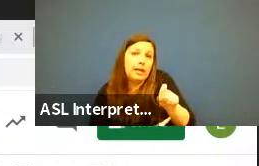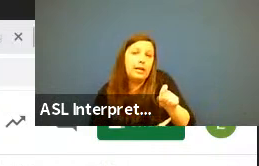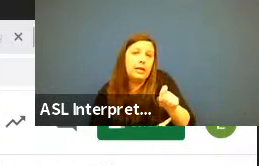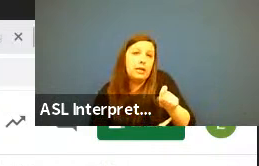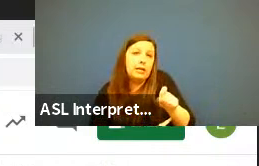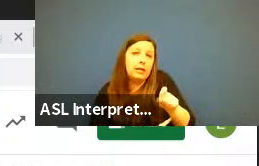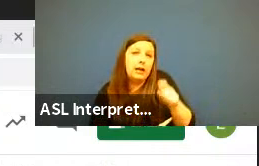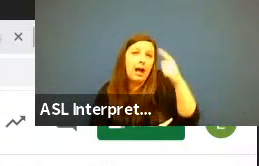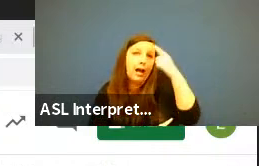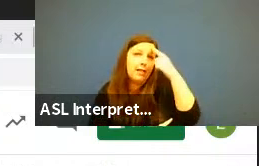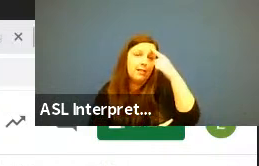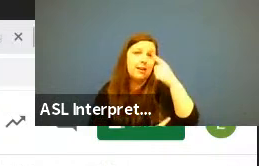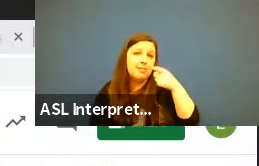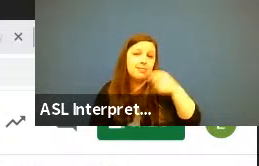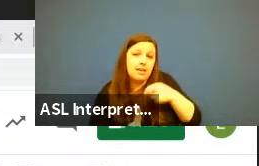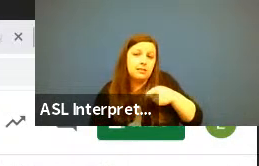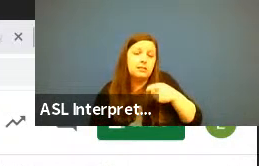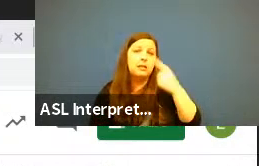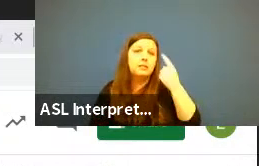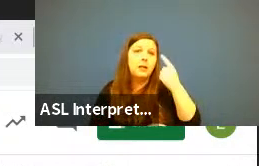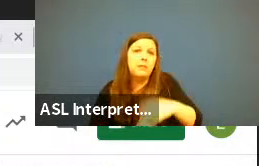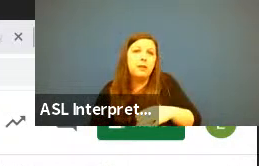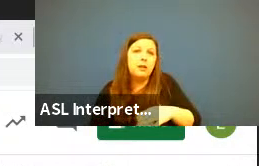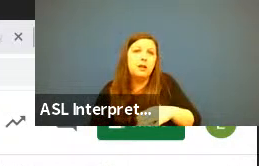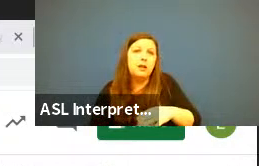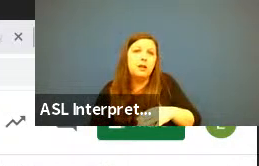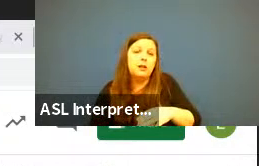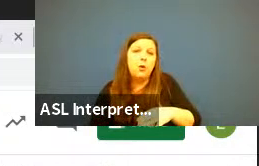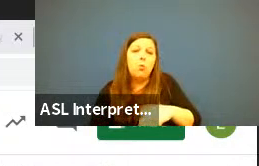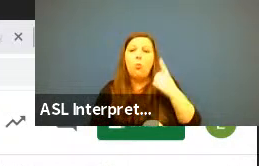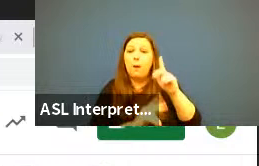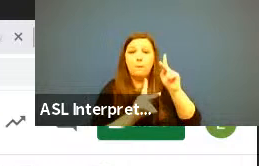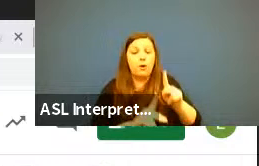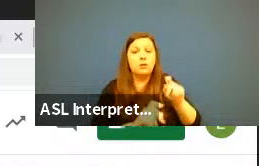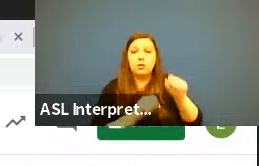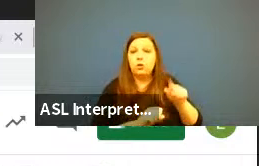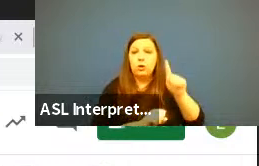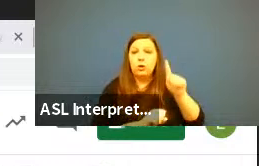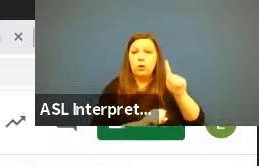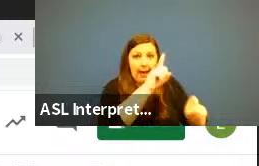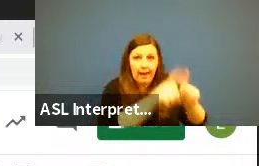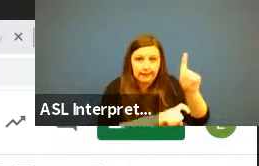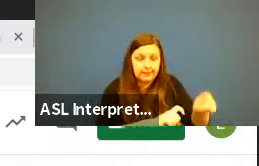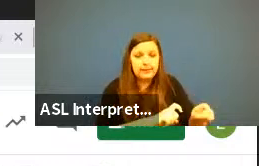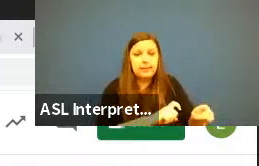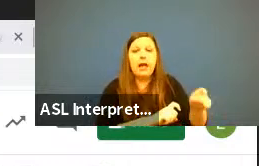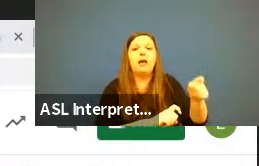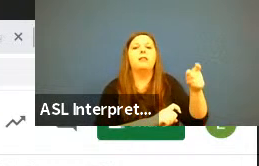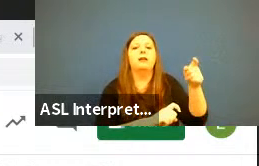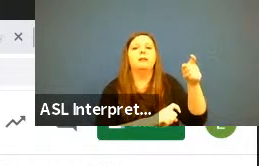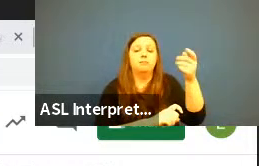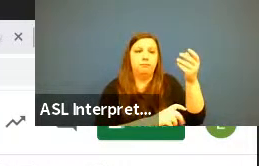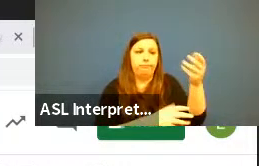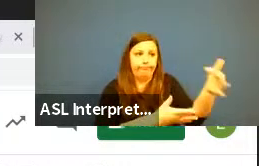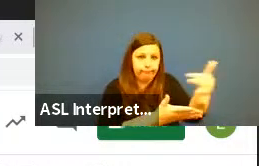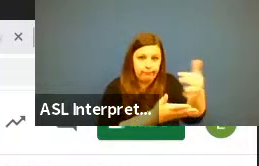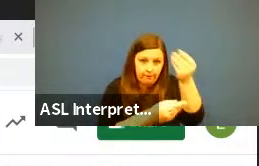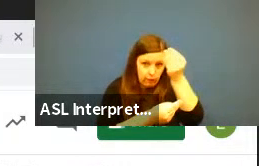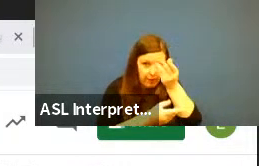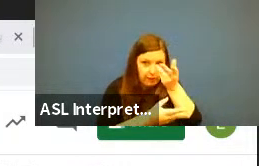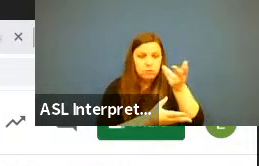I think this is something one person could ask these questions and bring it back to us. But